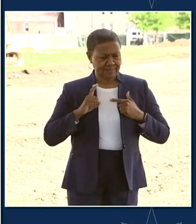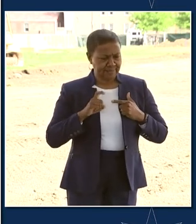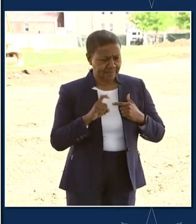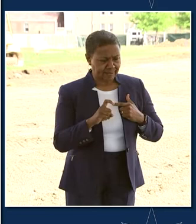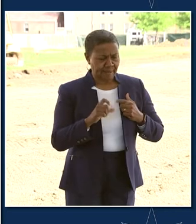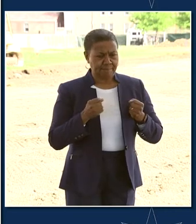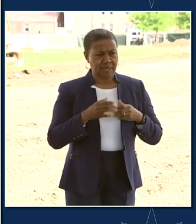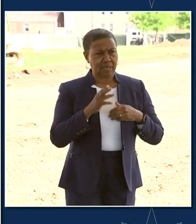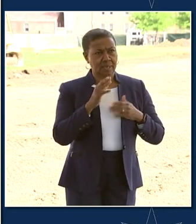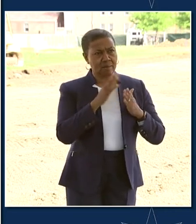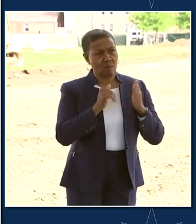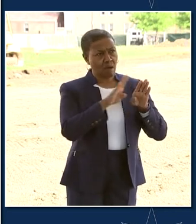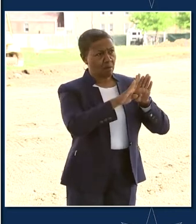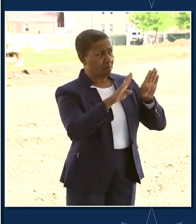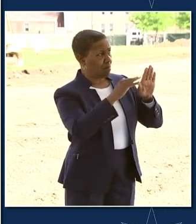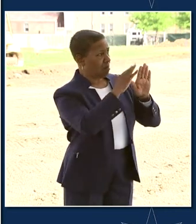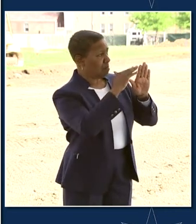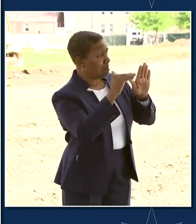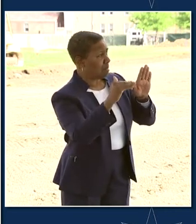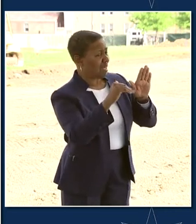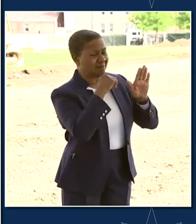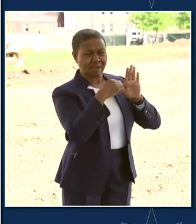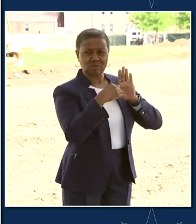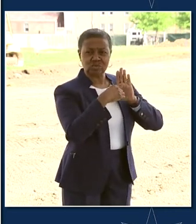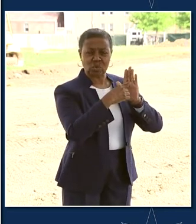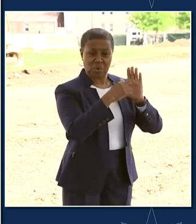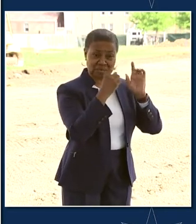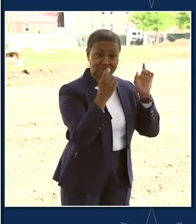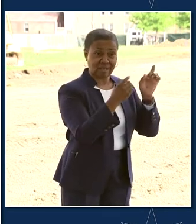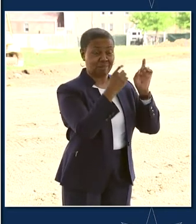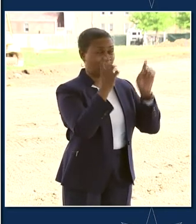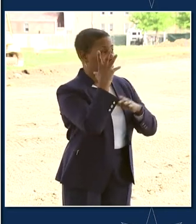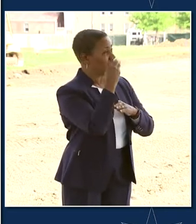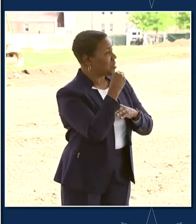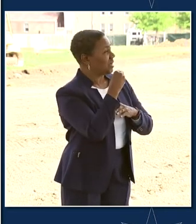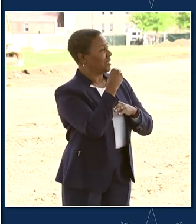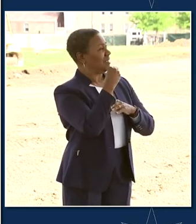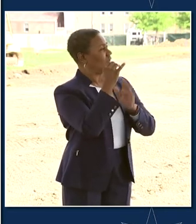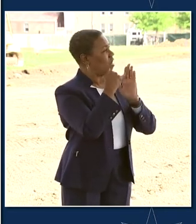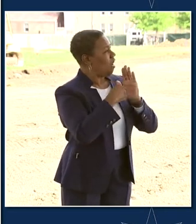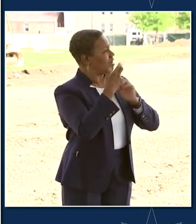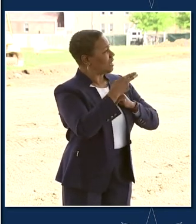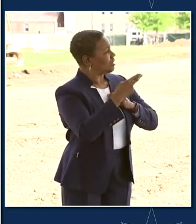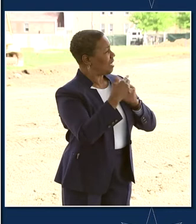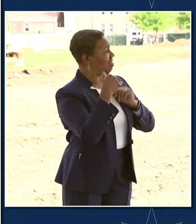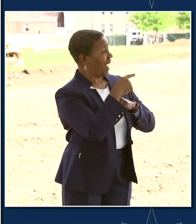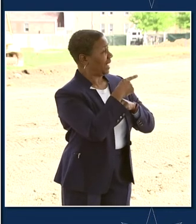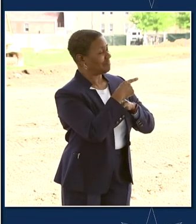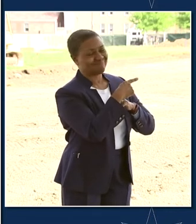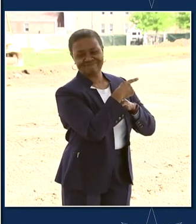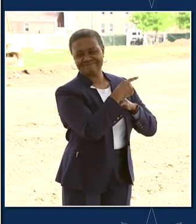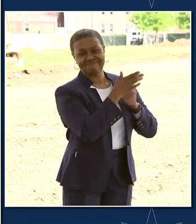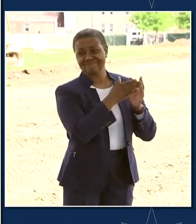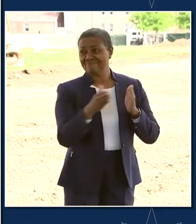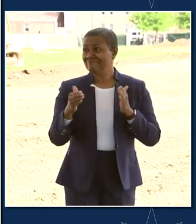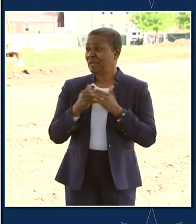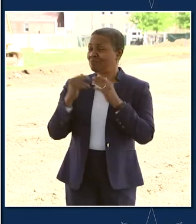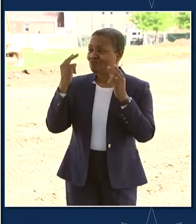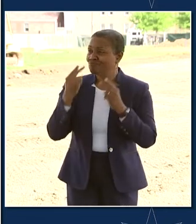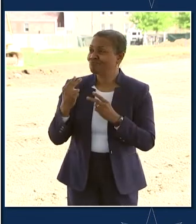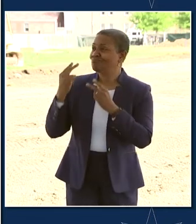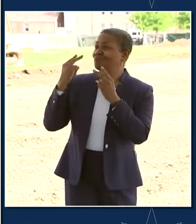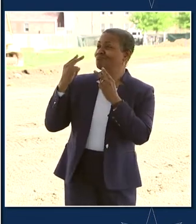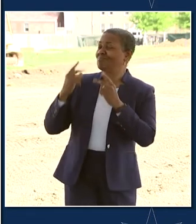many murals, not reflecting and celebrating beauty or art or history, but memorializing